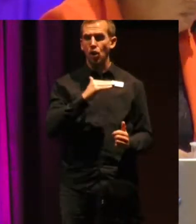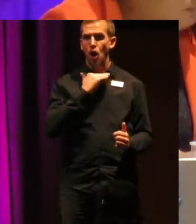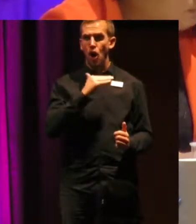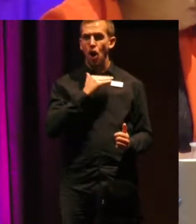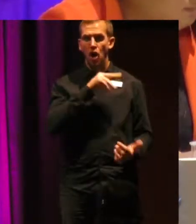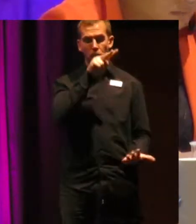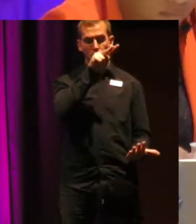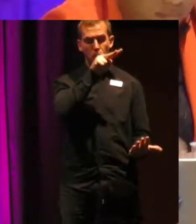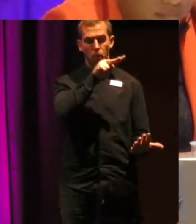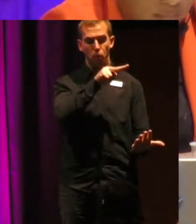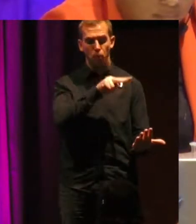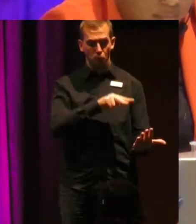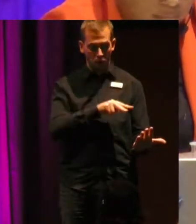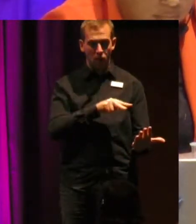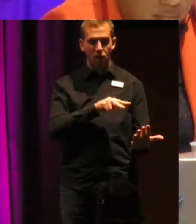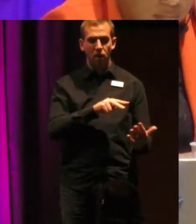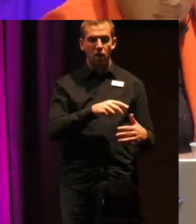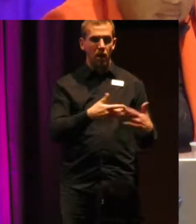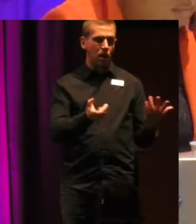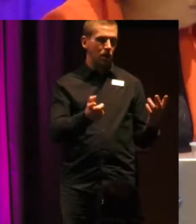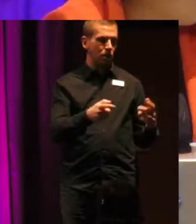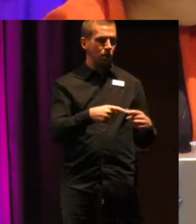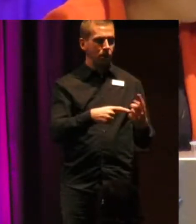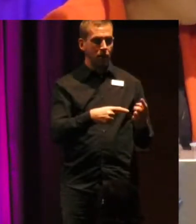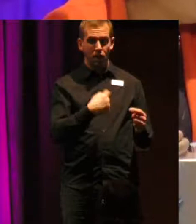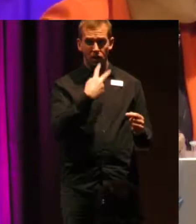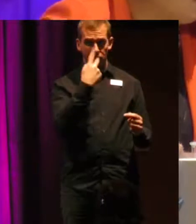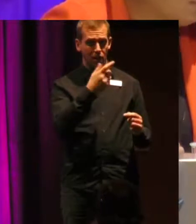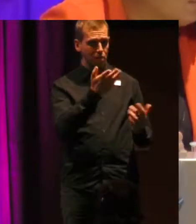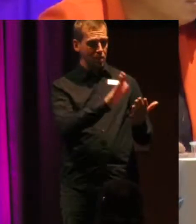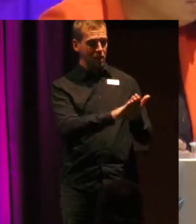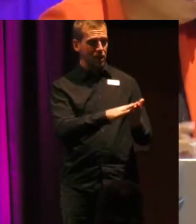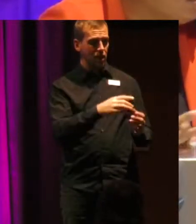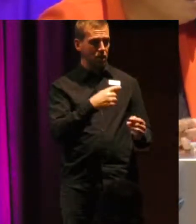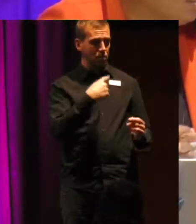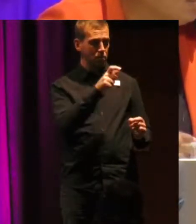is decapitated people, it is